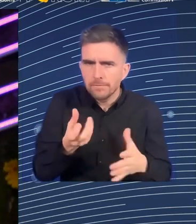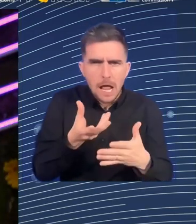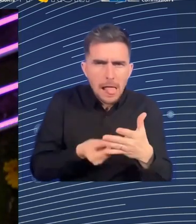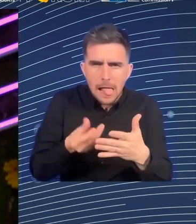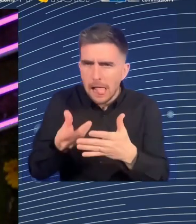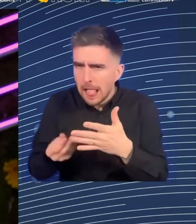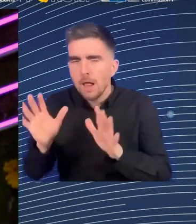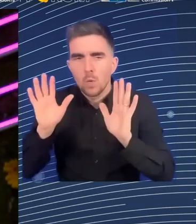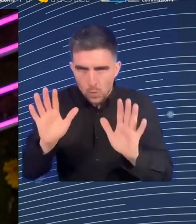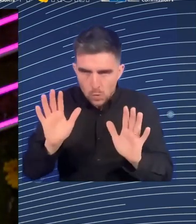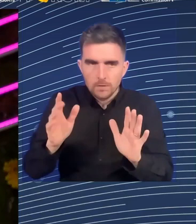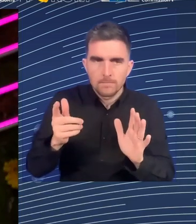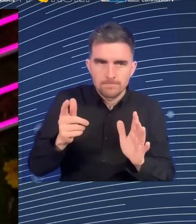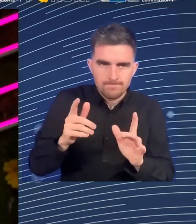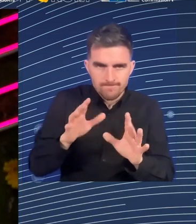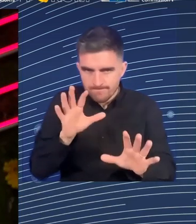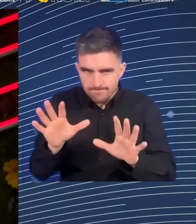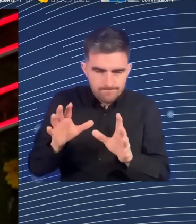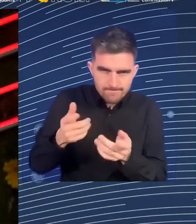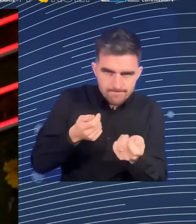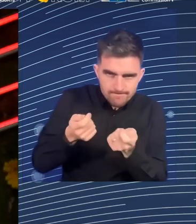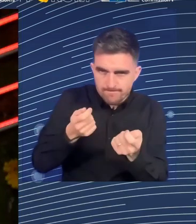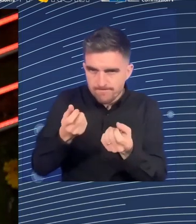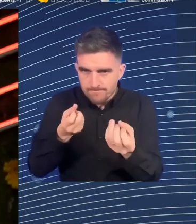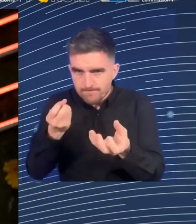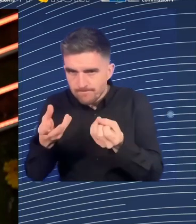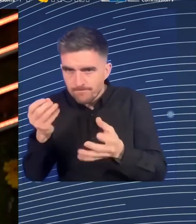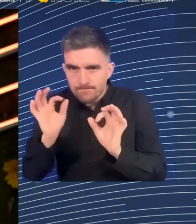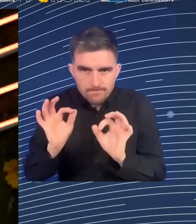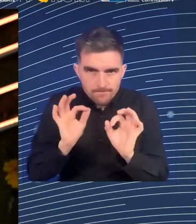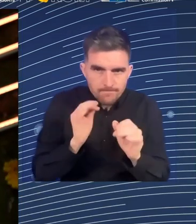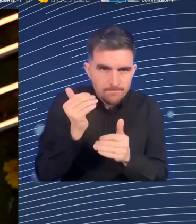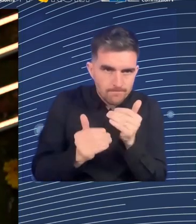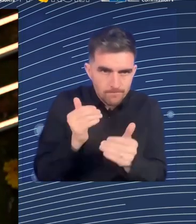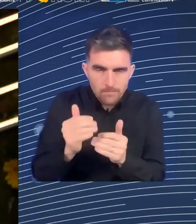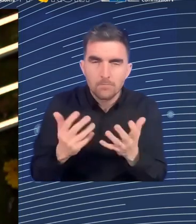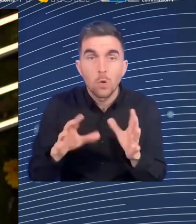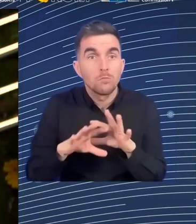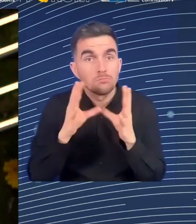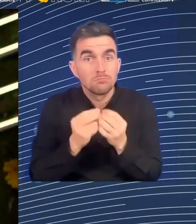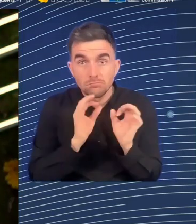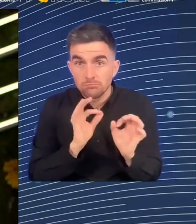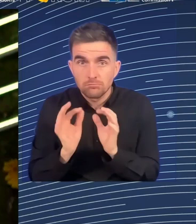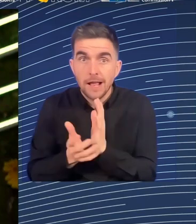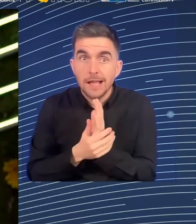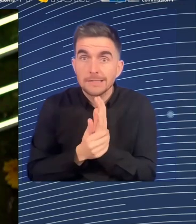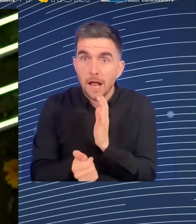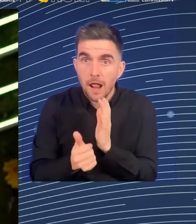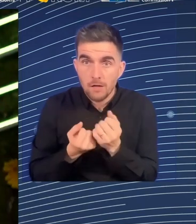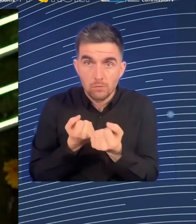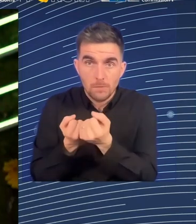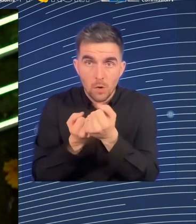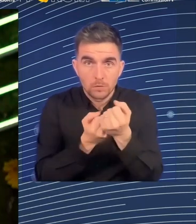you need a specific certification or where working conditions, you know, are too hard and scare away people. But I think